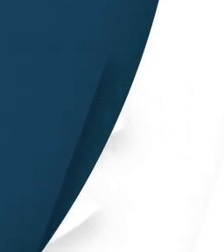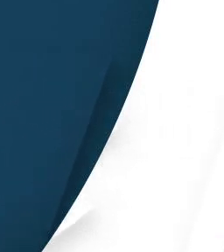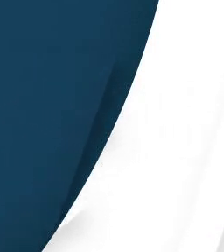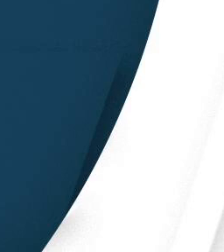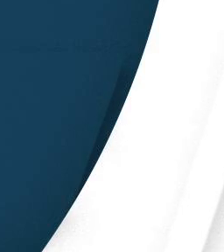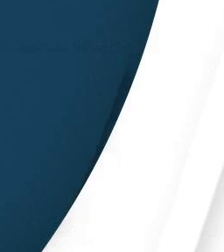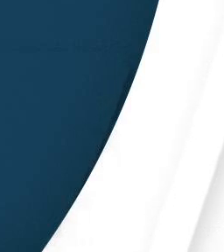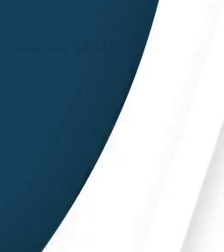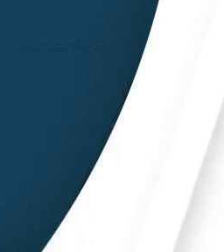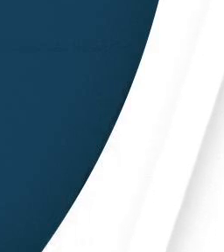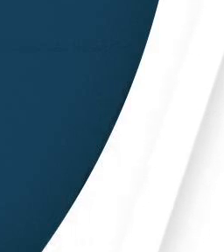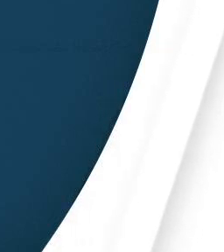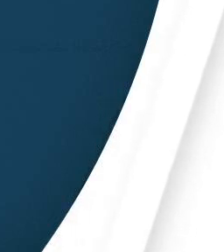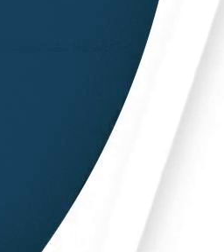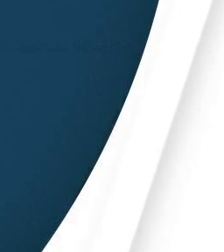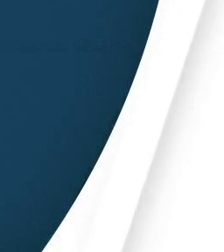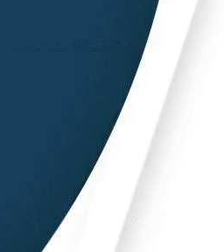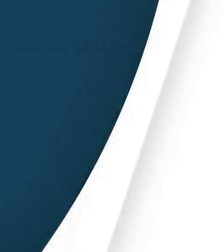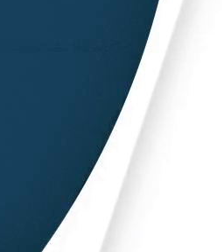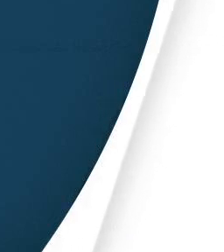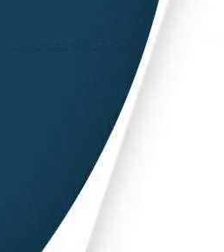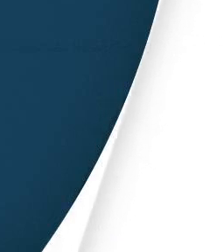Leon of LAG, thanks again for coming on to talk to us. Thank you very much, and good afternoon once again.